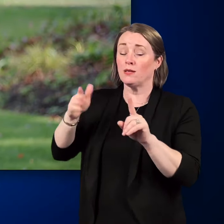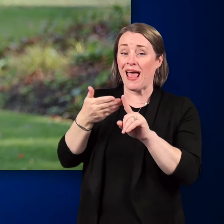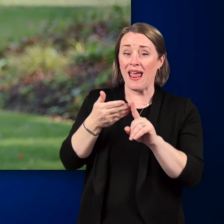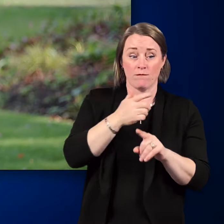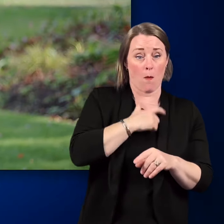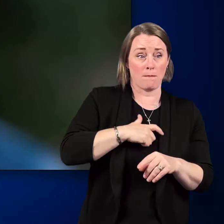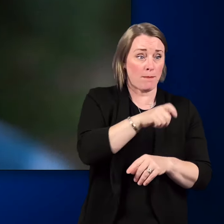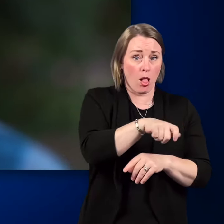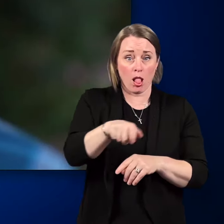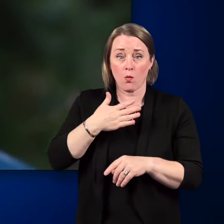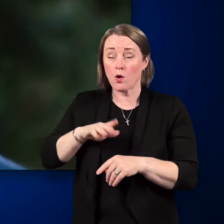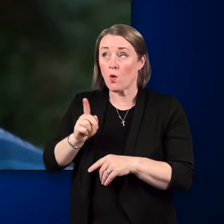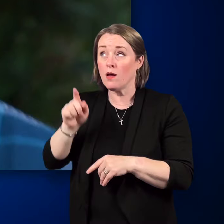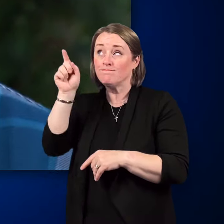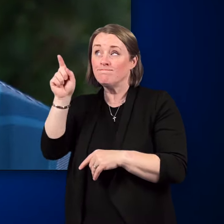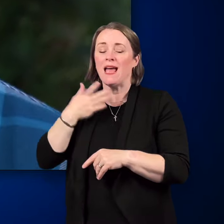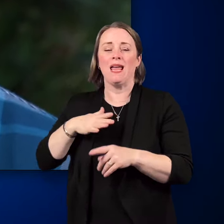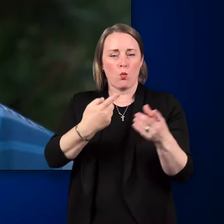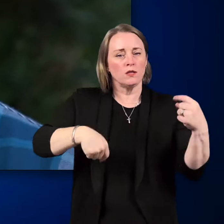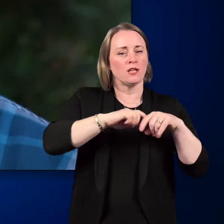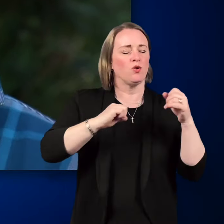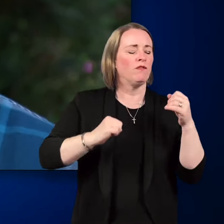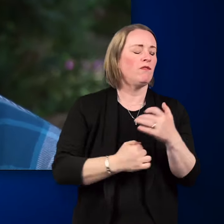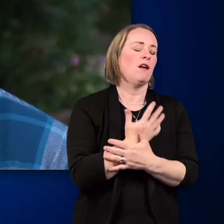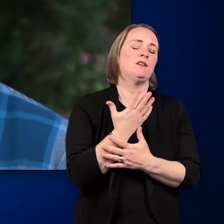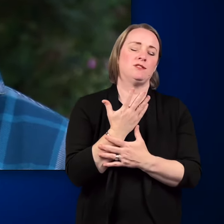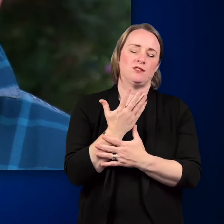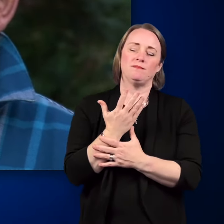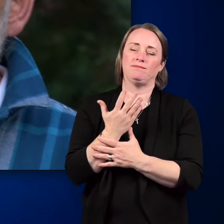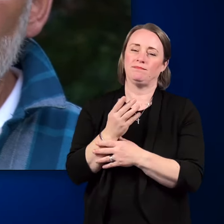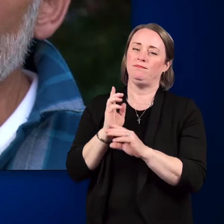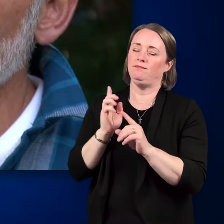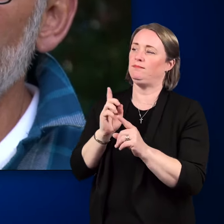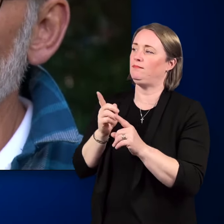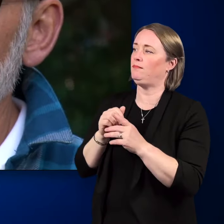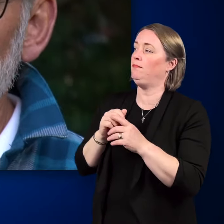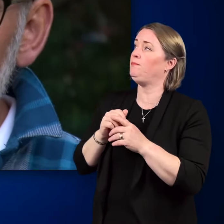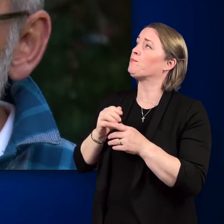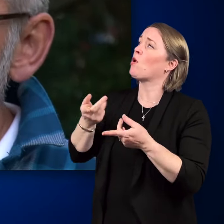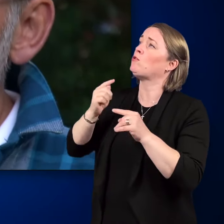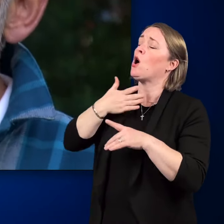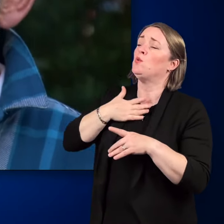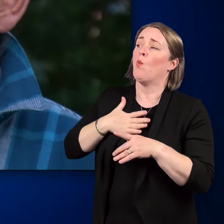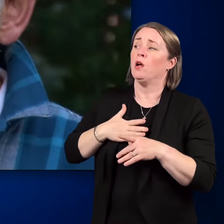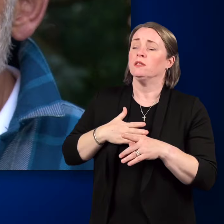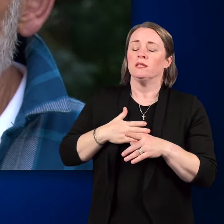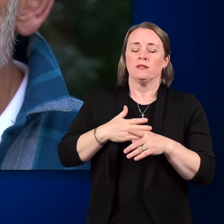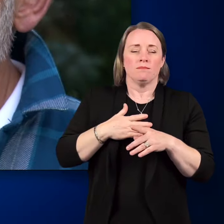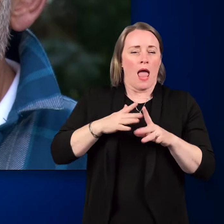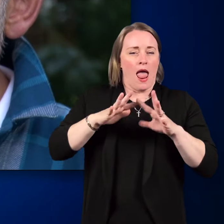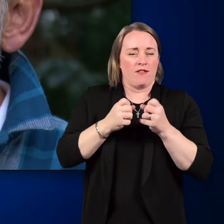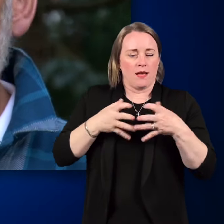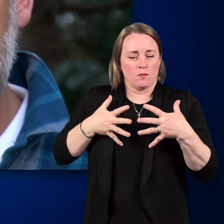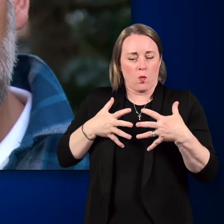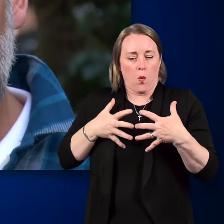that we flourish. Human flourishing. God wants to bring conditions together, if